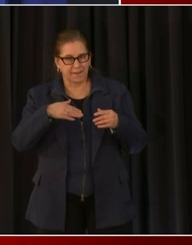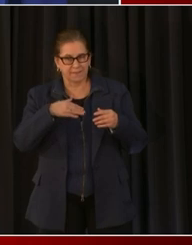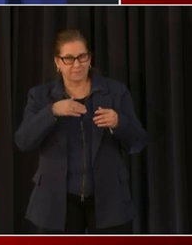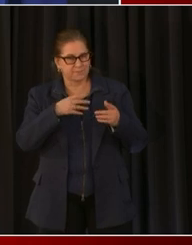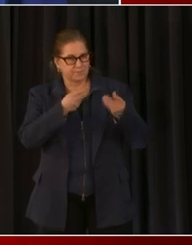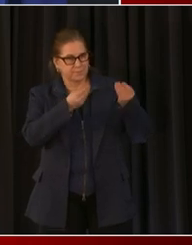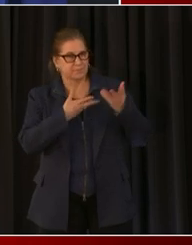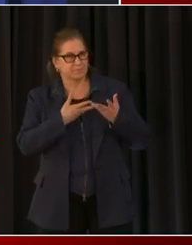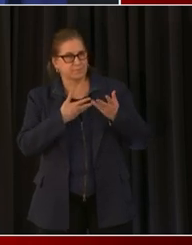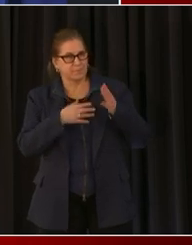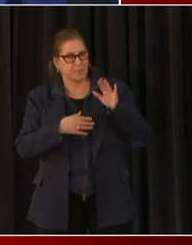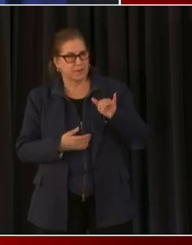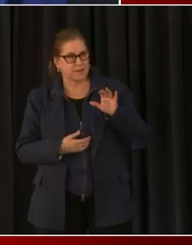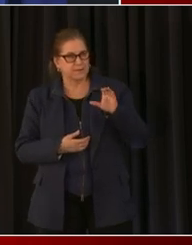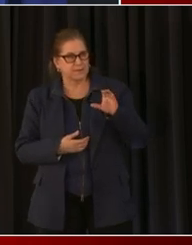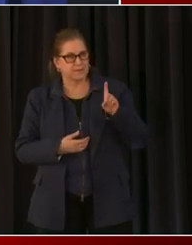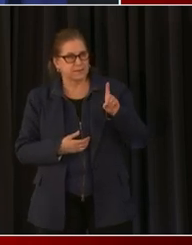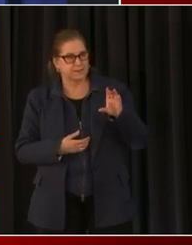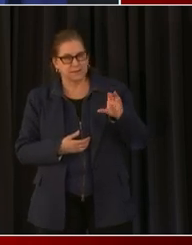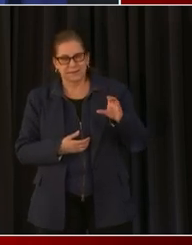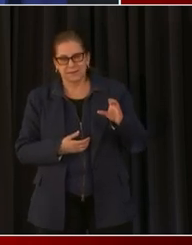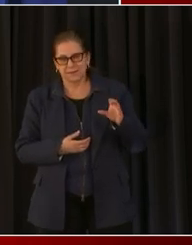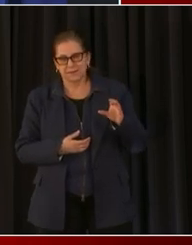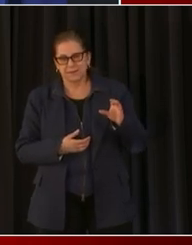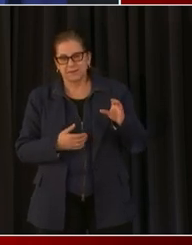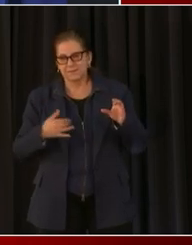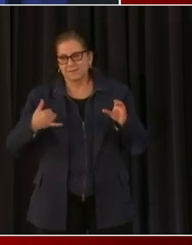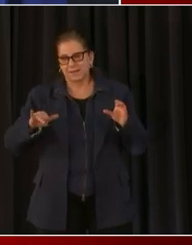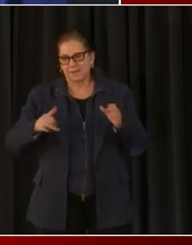is not the national policy. Thank you.